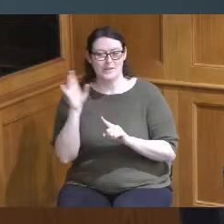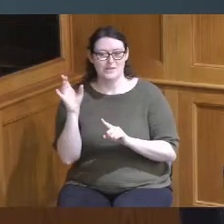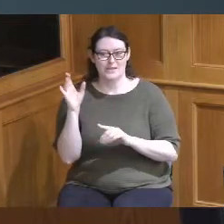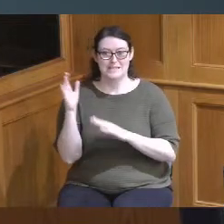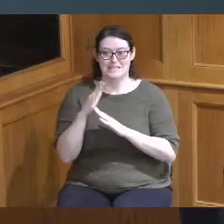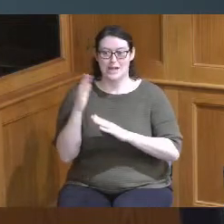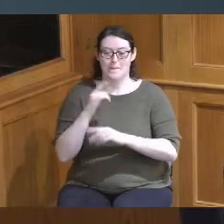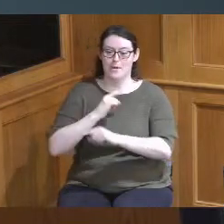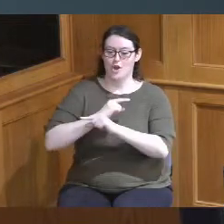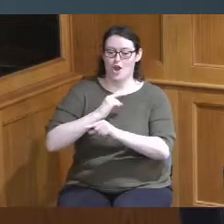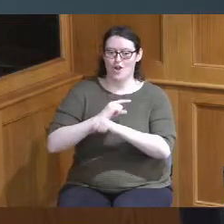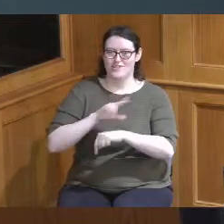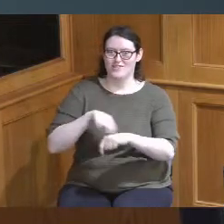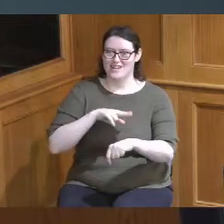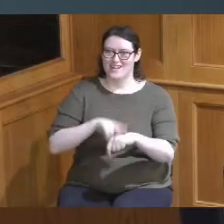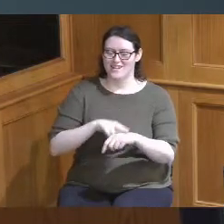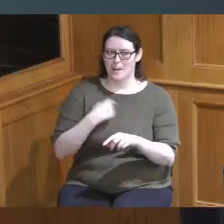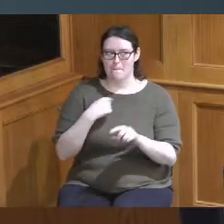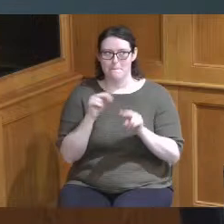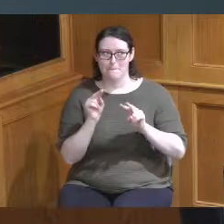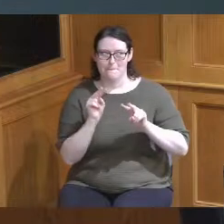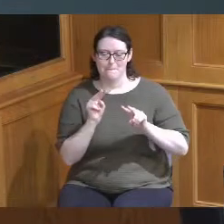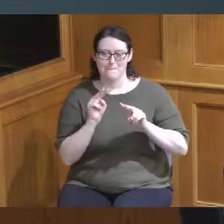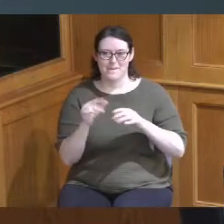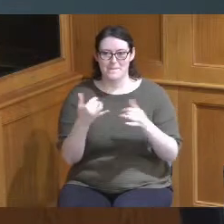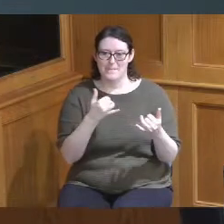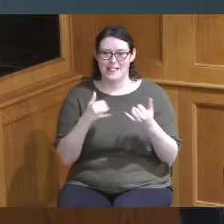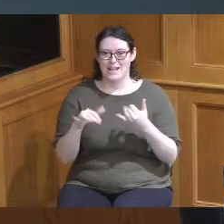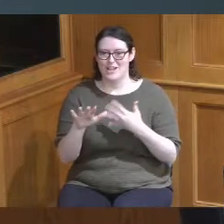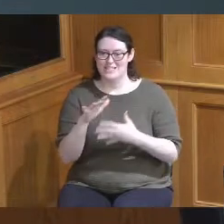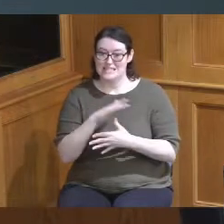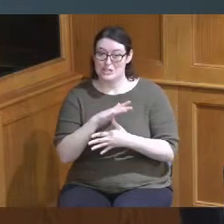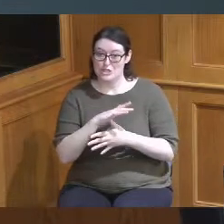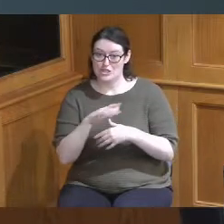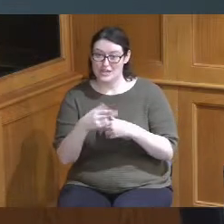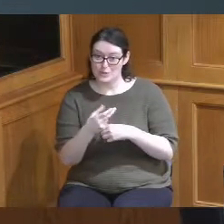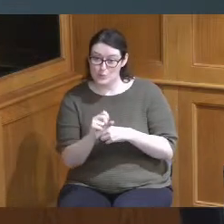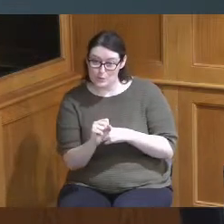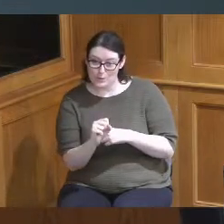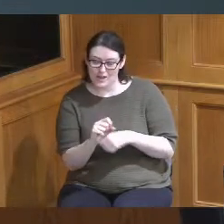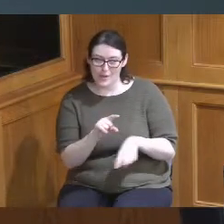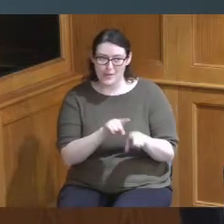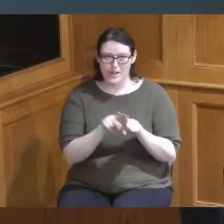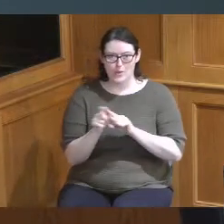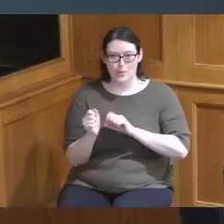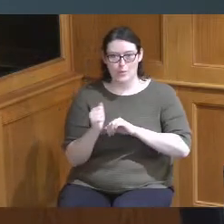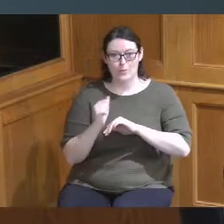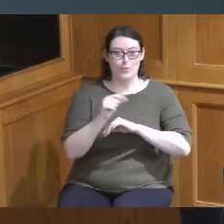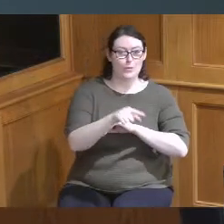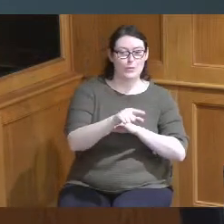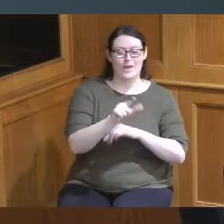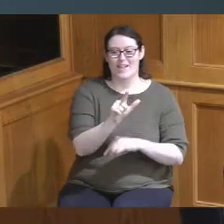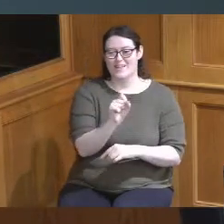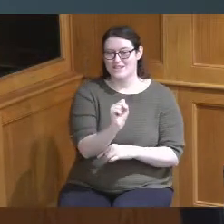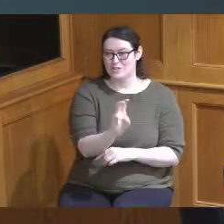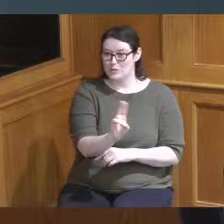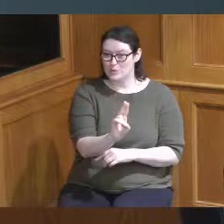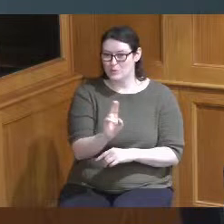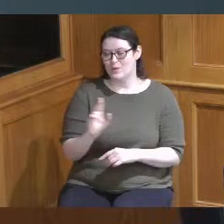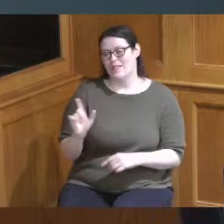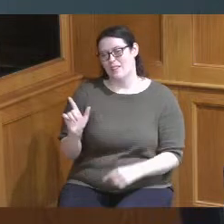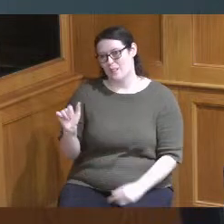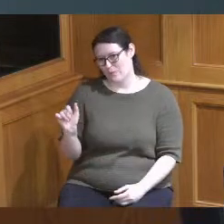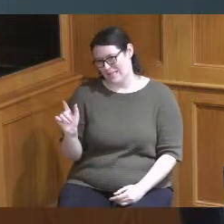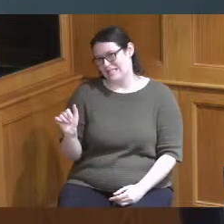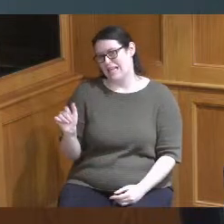guards in the nation, and looking forward to him playing his senior year and then on to LSU in Louisiana.